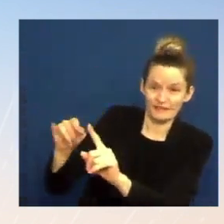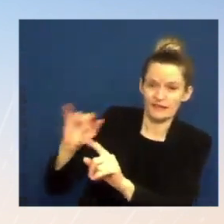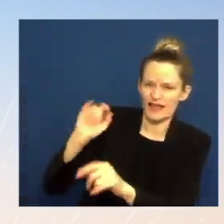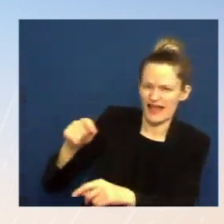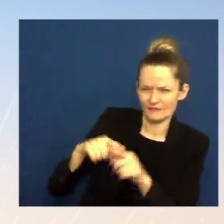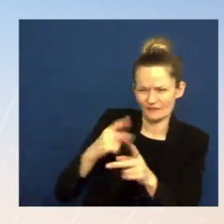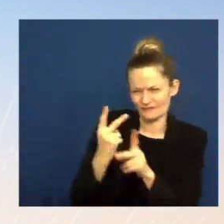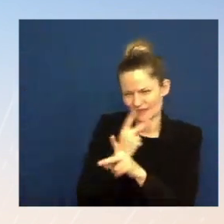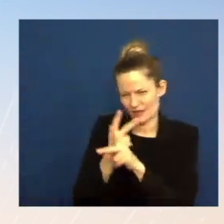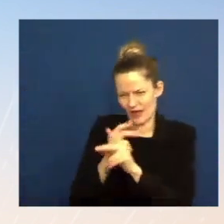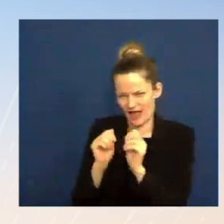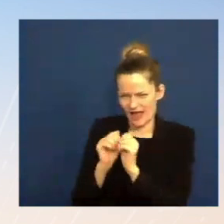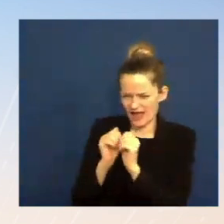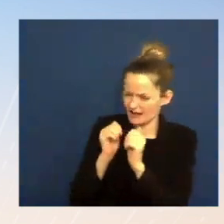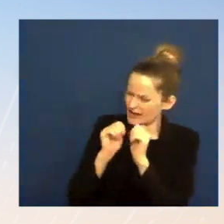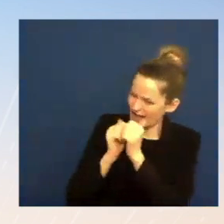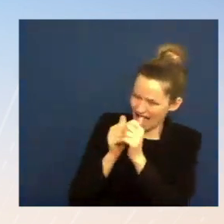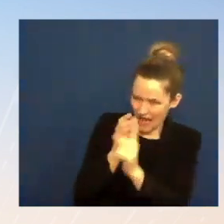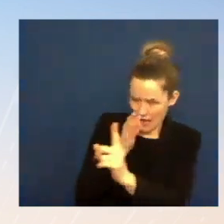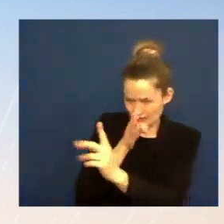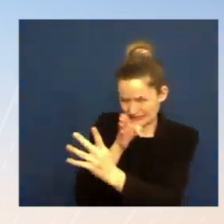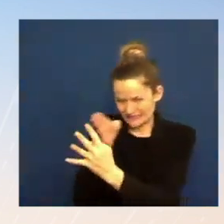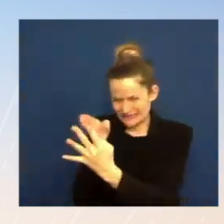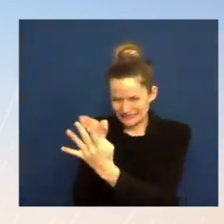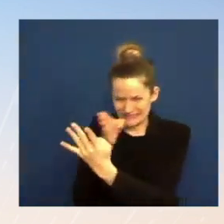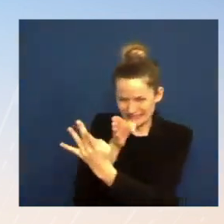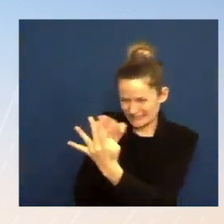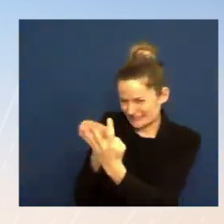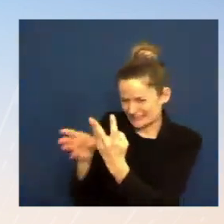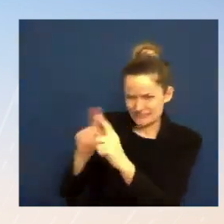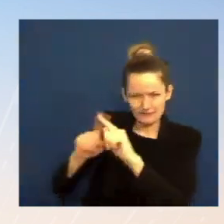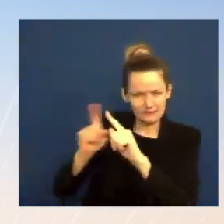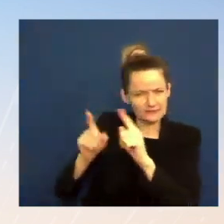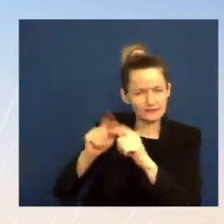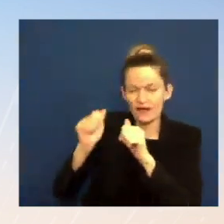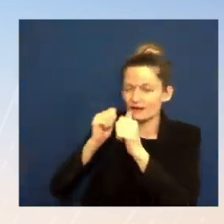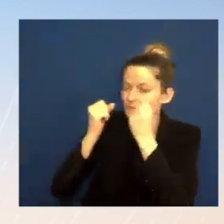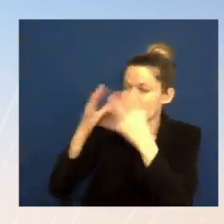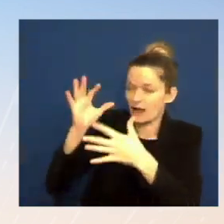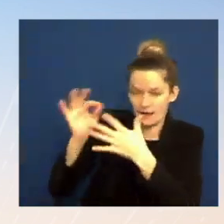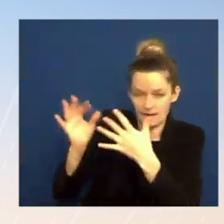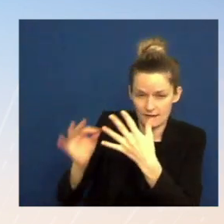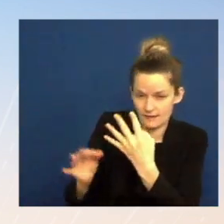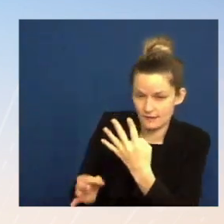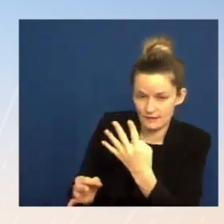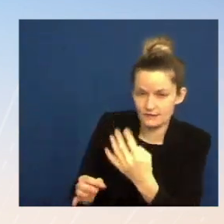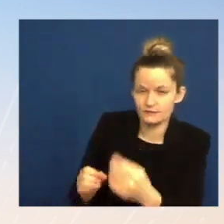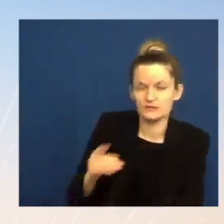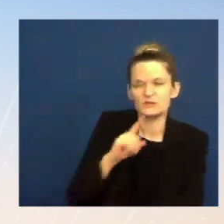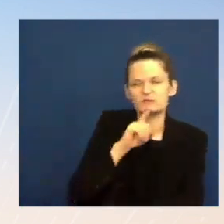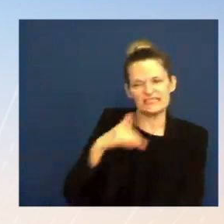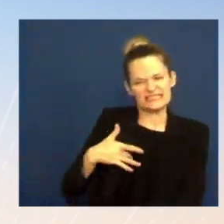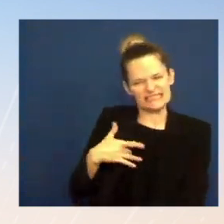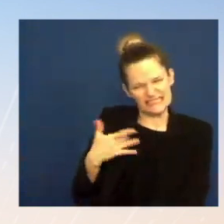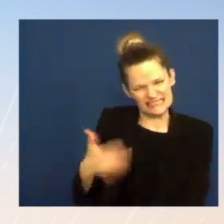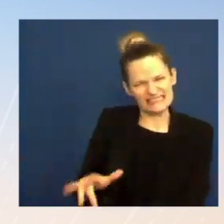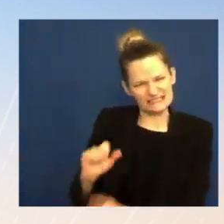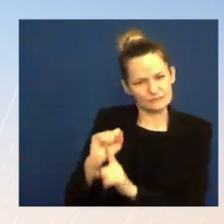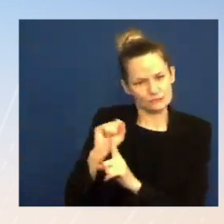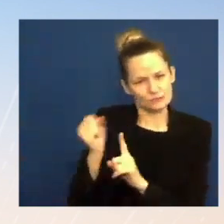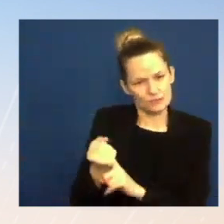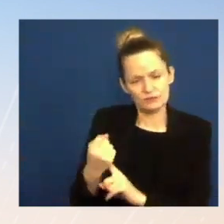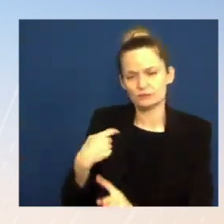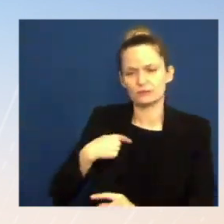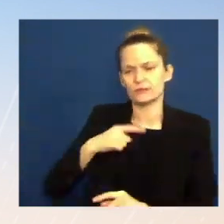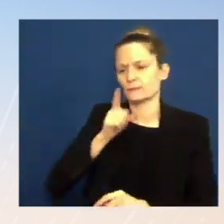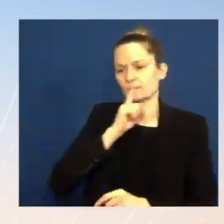I will be sensitive to what is obviously a delicate situation, not say more here, other than we have